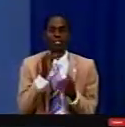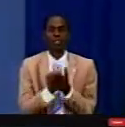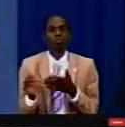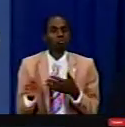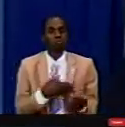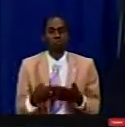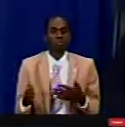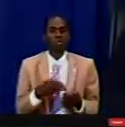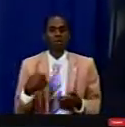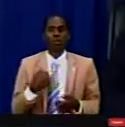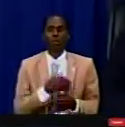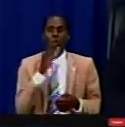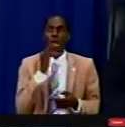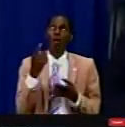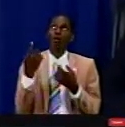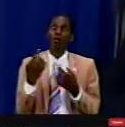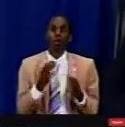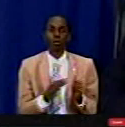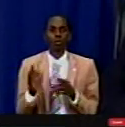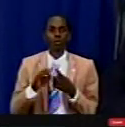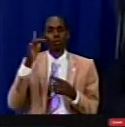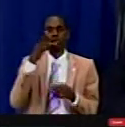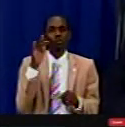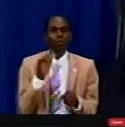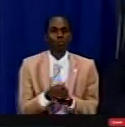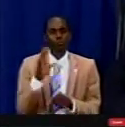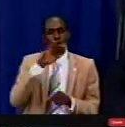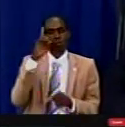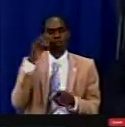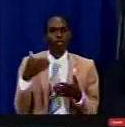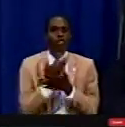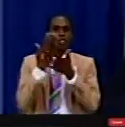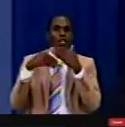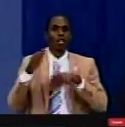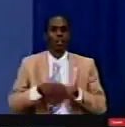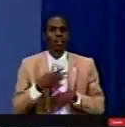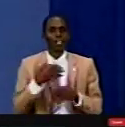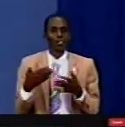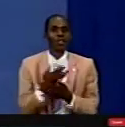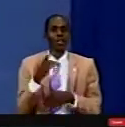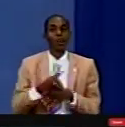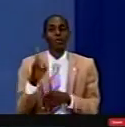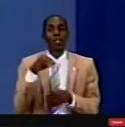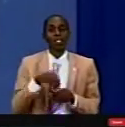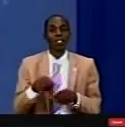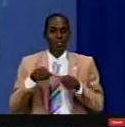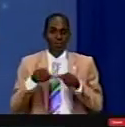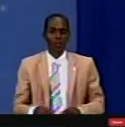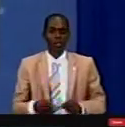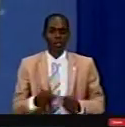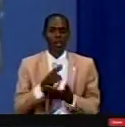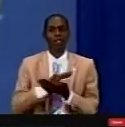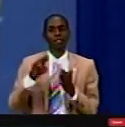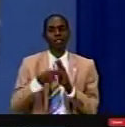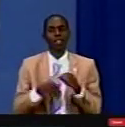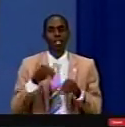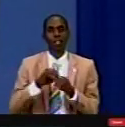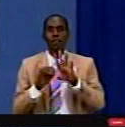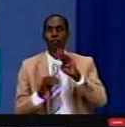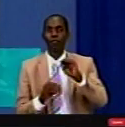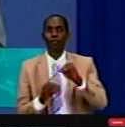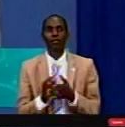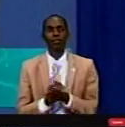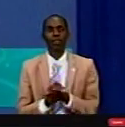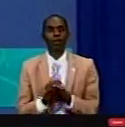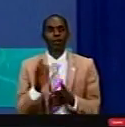promise look for new heavens and a new Earth wherein dwellings righteousness and then in verse 14 it says therefore